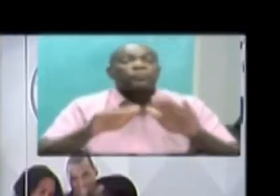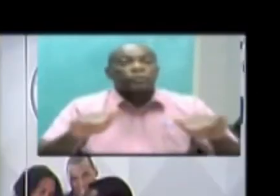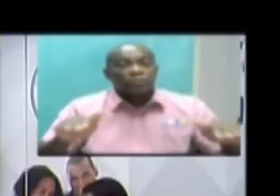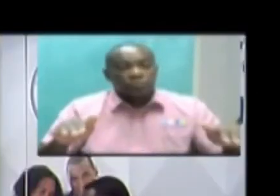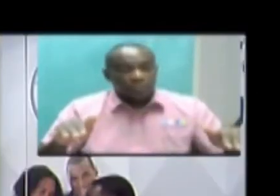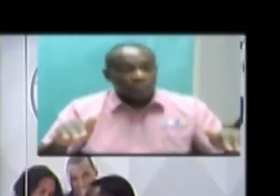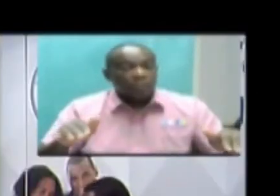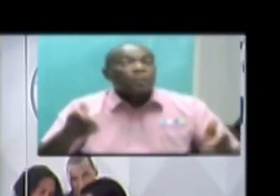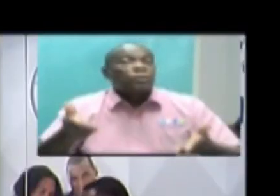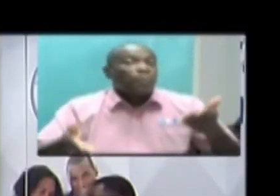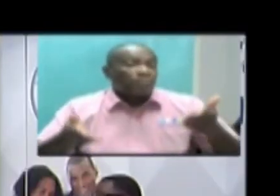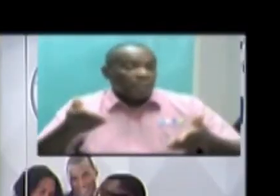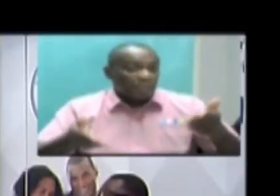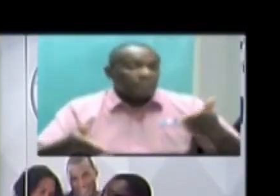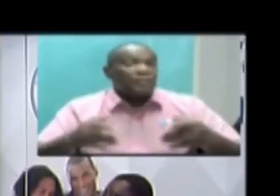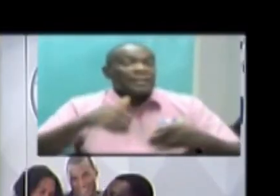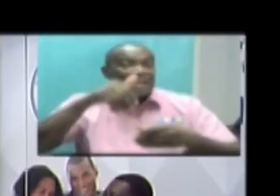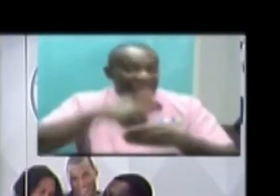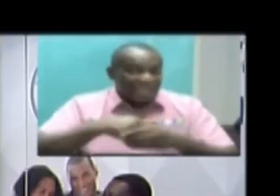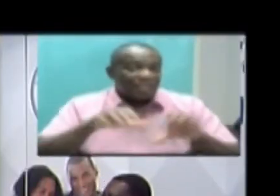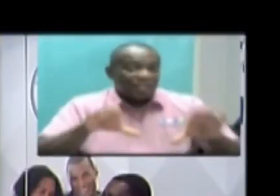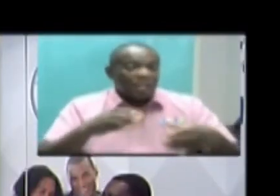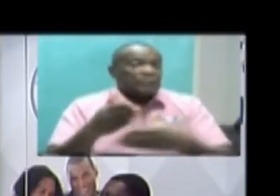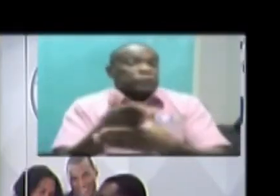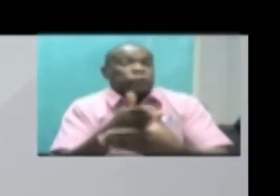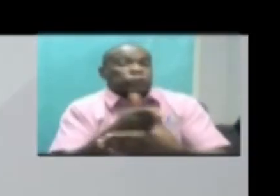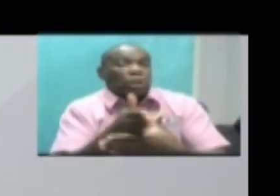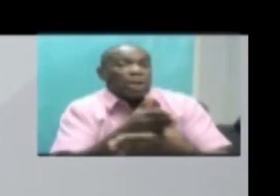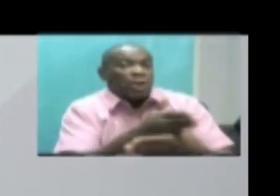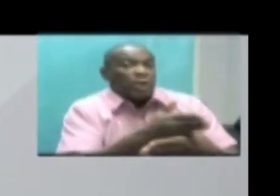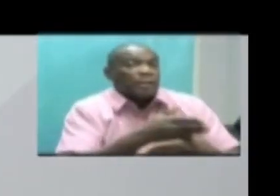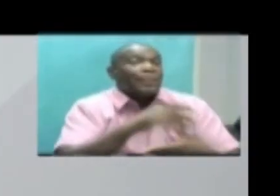classroom. Yes, right. All of that, right?